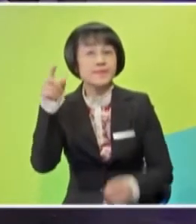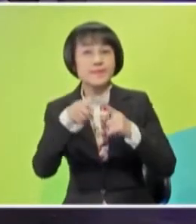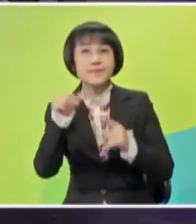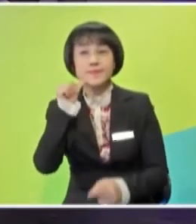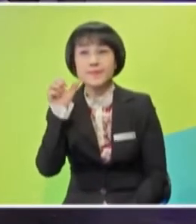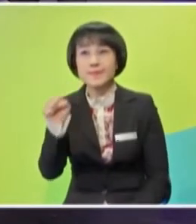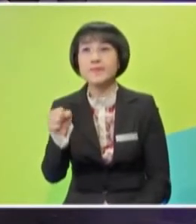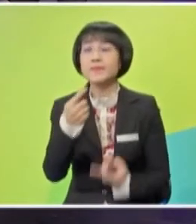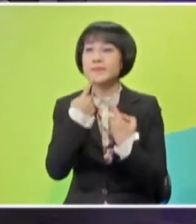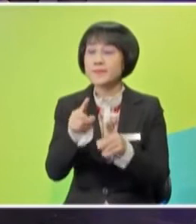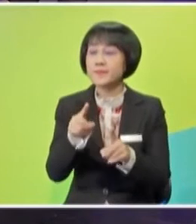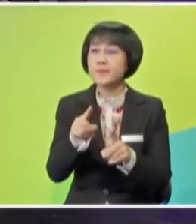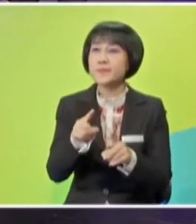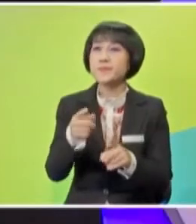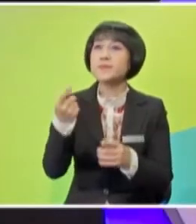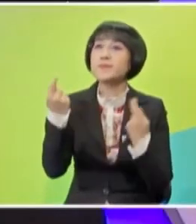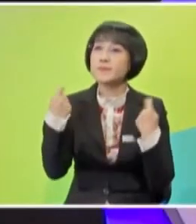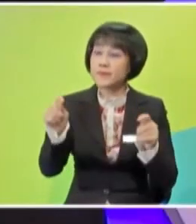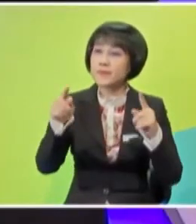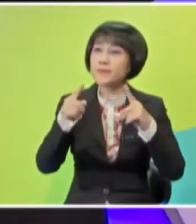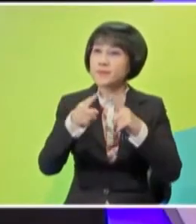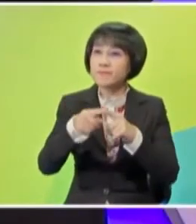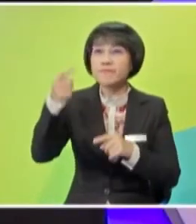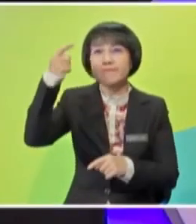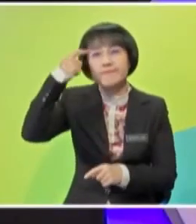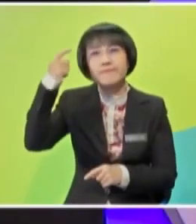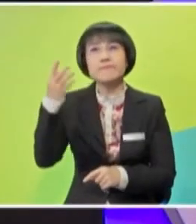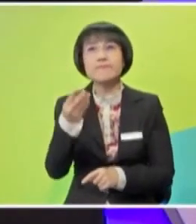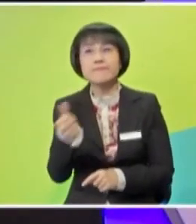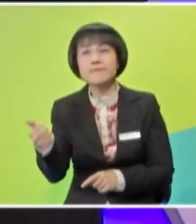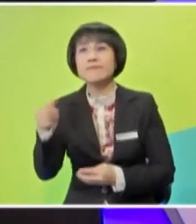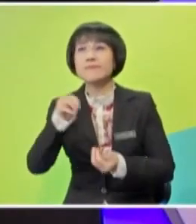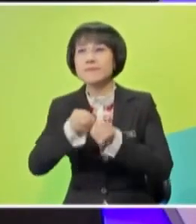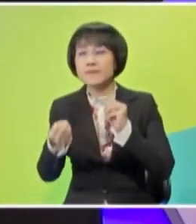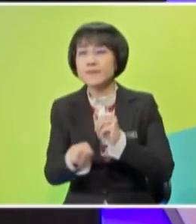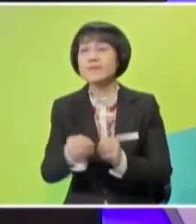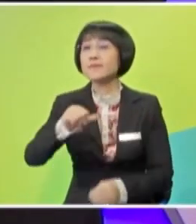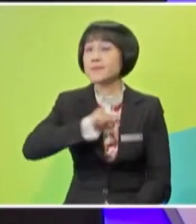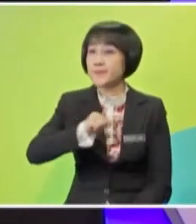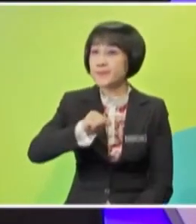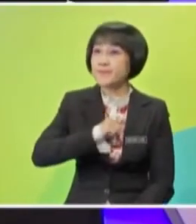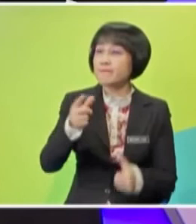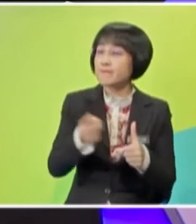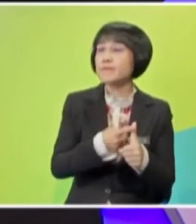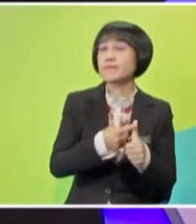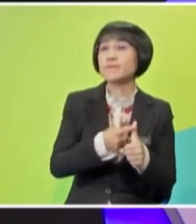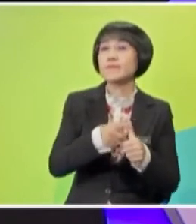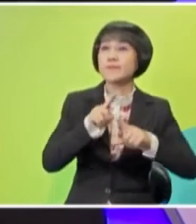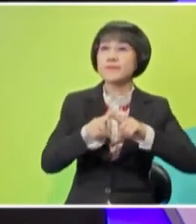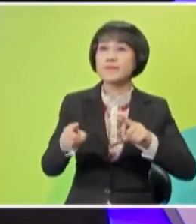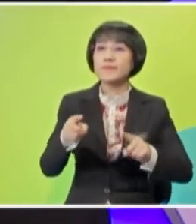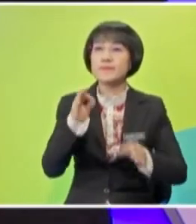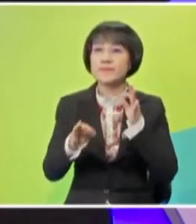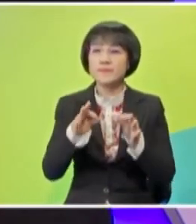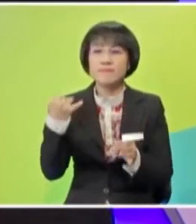so she trying to figure out the answers to the problem herself first. But once she couldn't